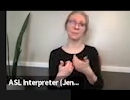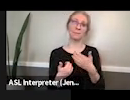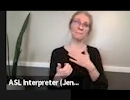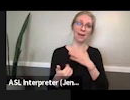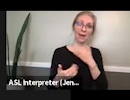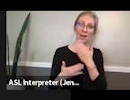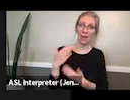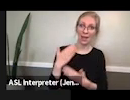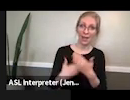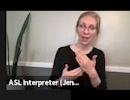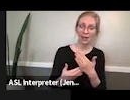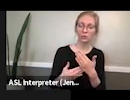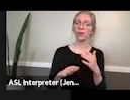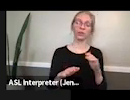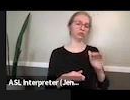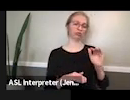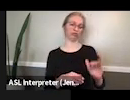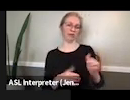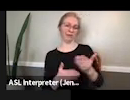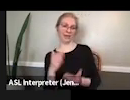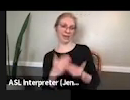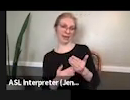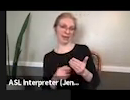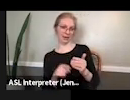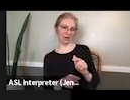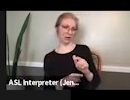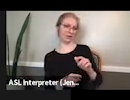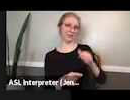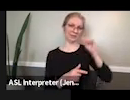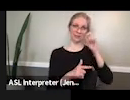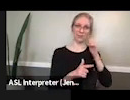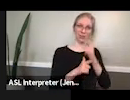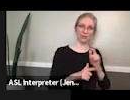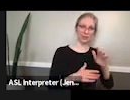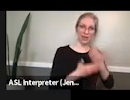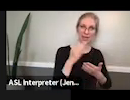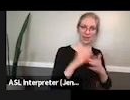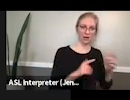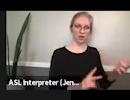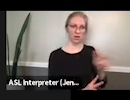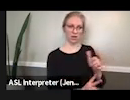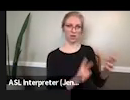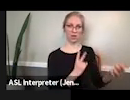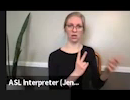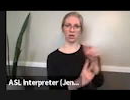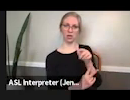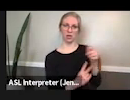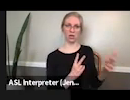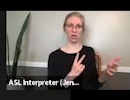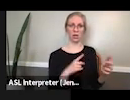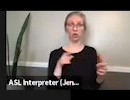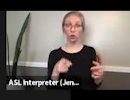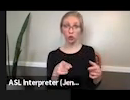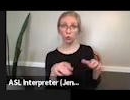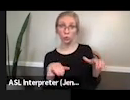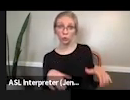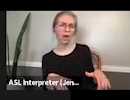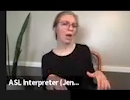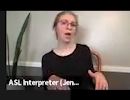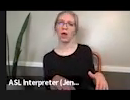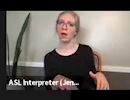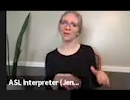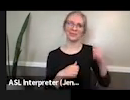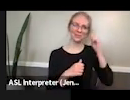I mean, the child's hand, the sibling's hand, the child's hand, the sibling's hand. Don't you as the assessor do that. Have the sibling play the